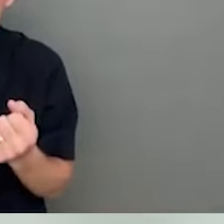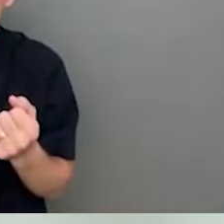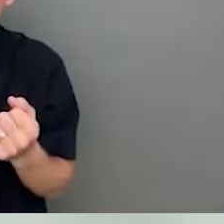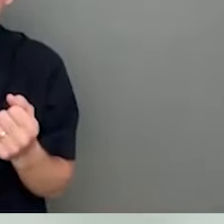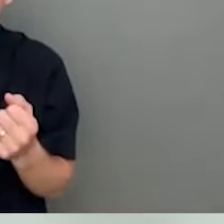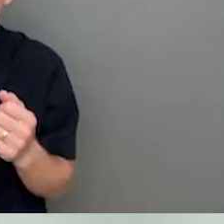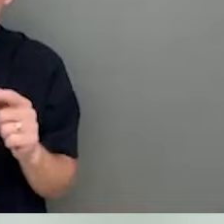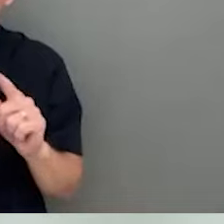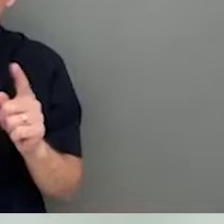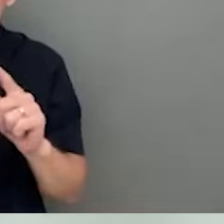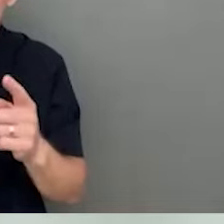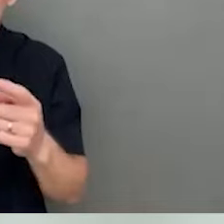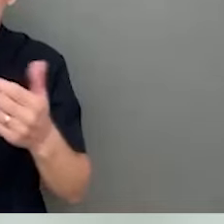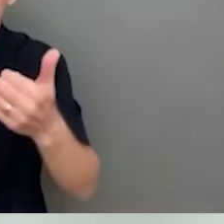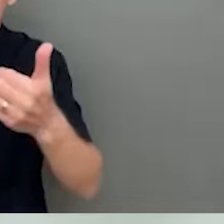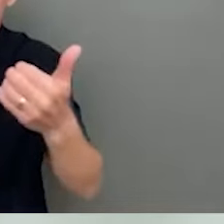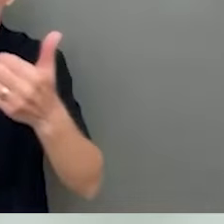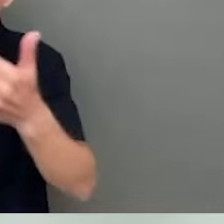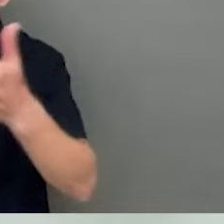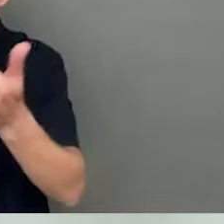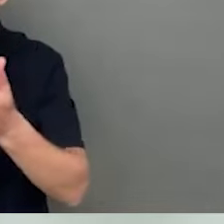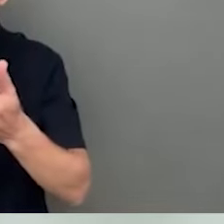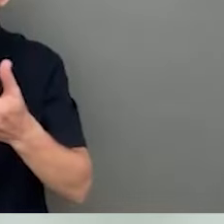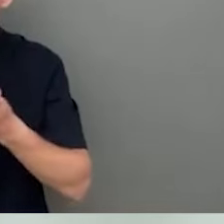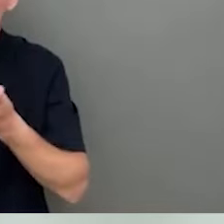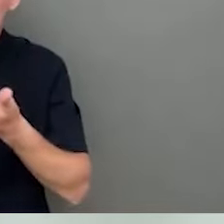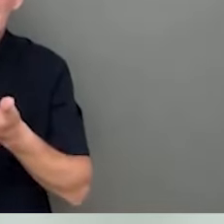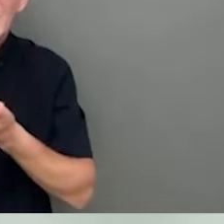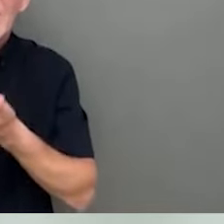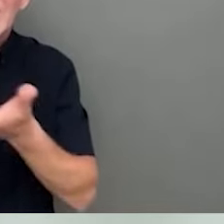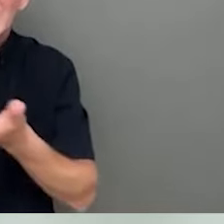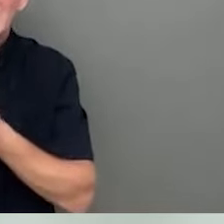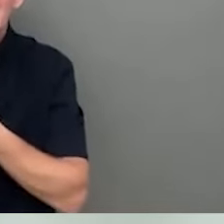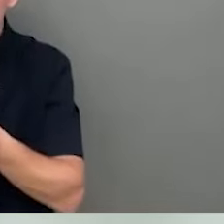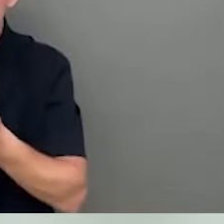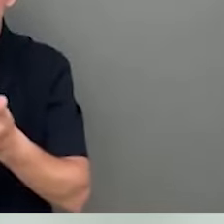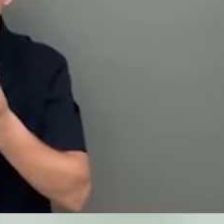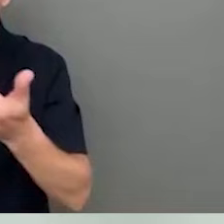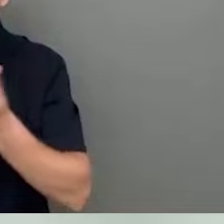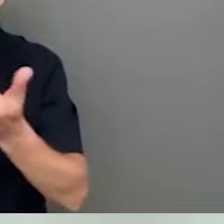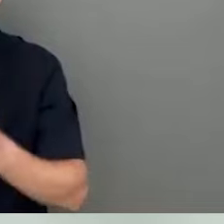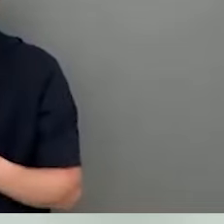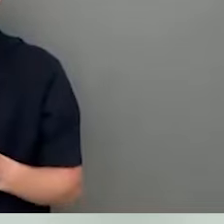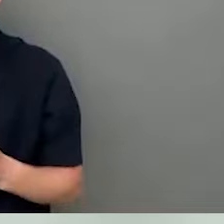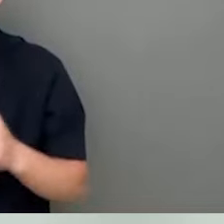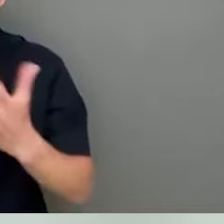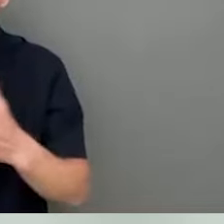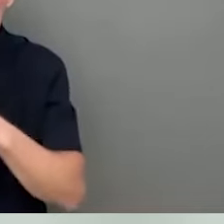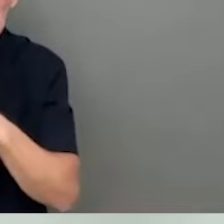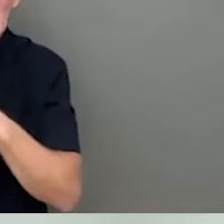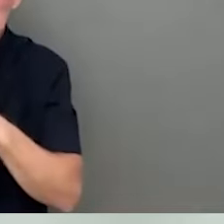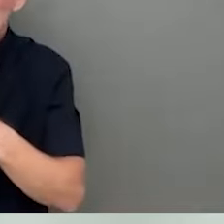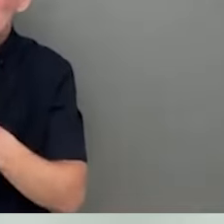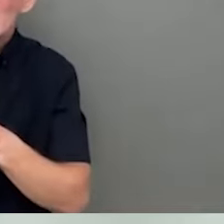will contribute. In the end, you know, we hope there'll be donations. Maybe there will. We don't see clear indications of